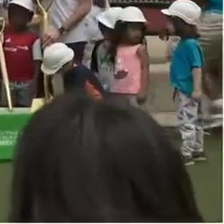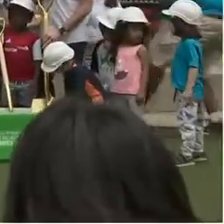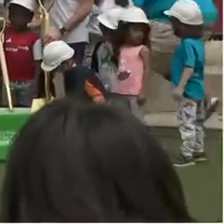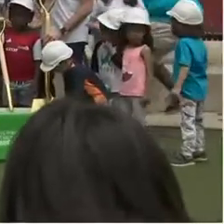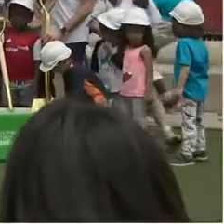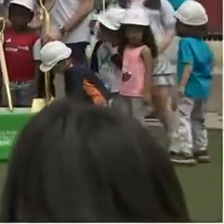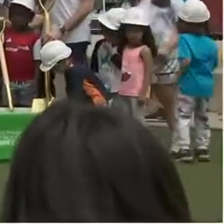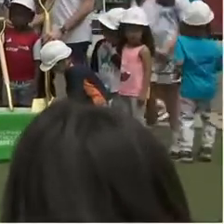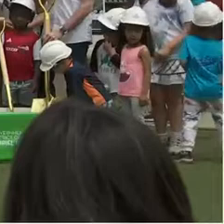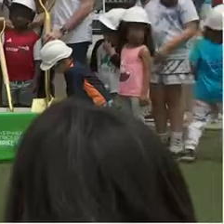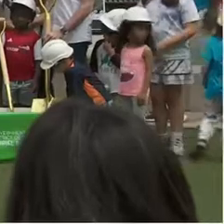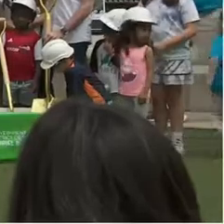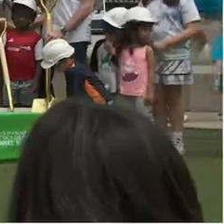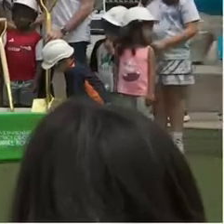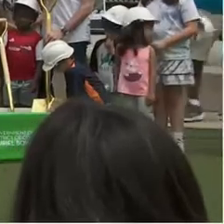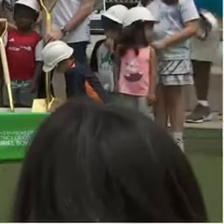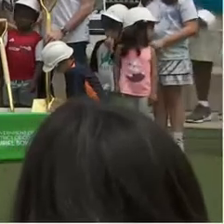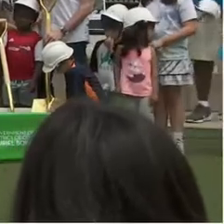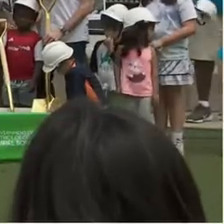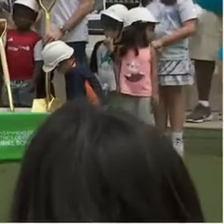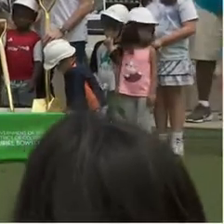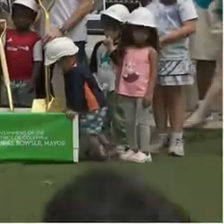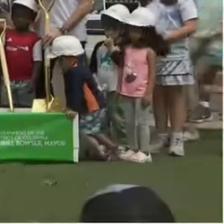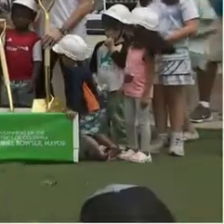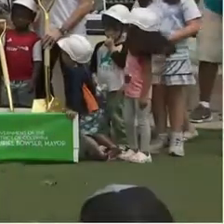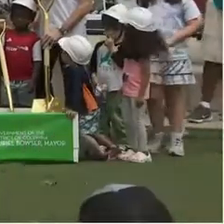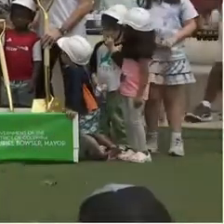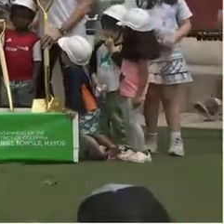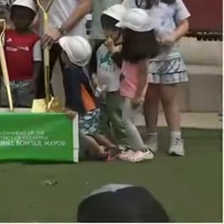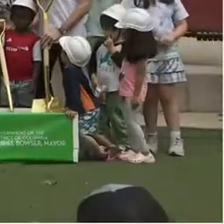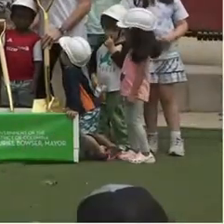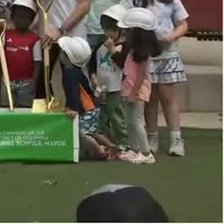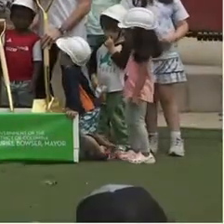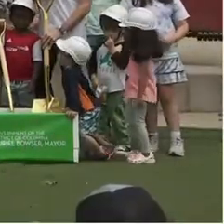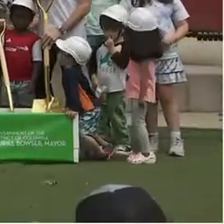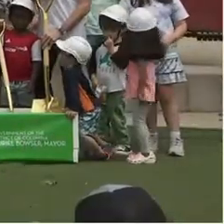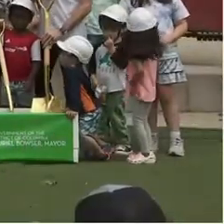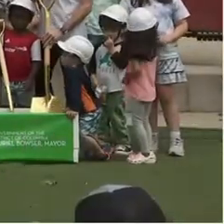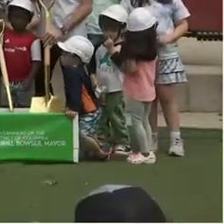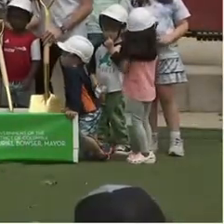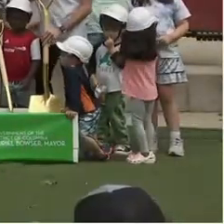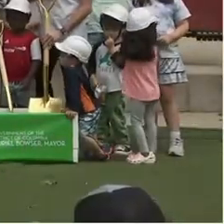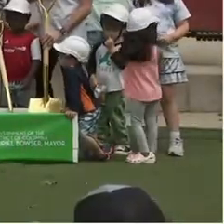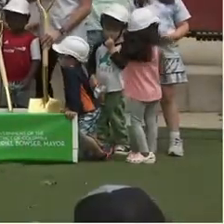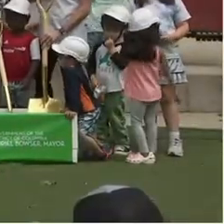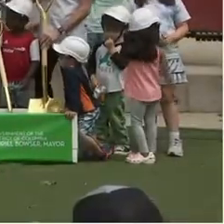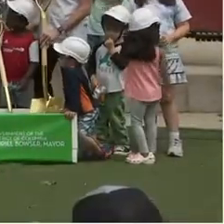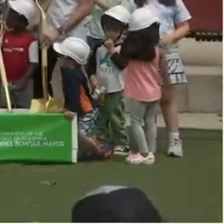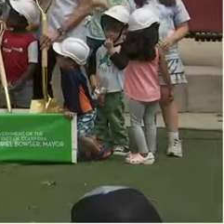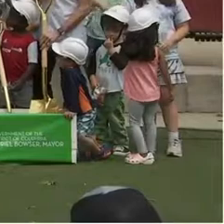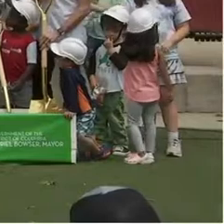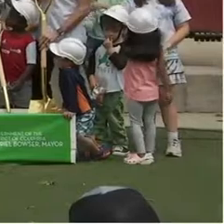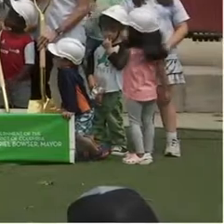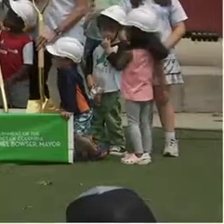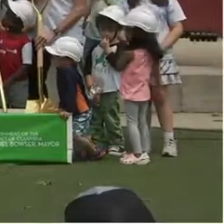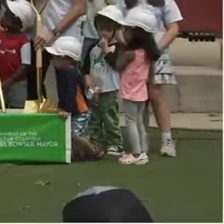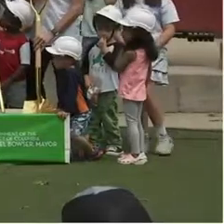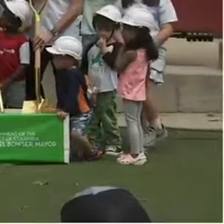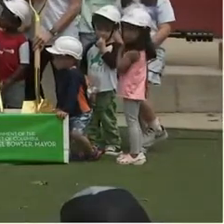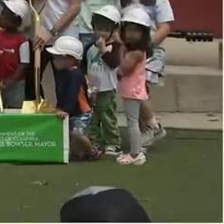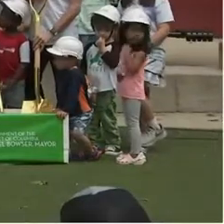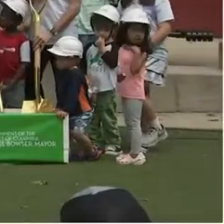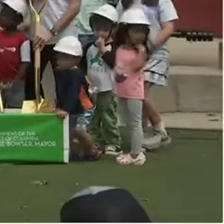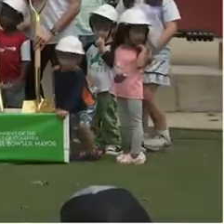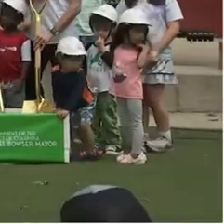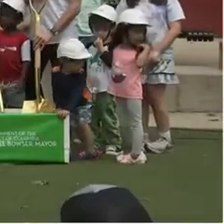Everybody look this way! Yes, step down. Okay, so first one we're just gonna